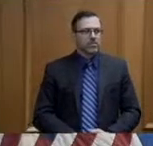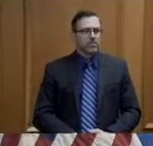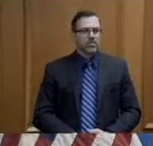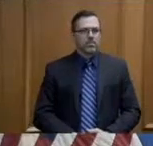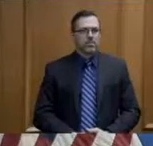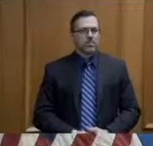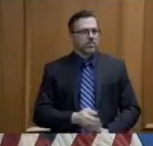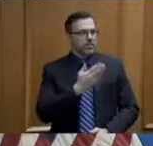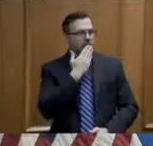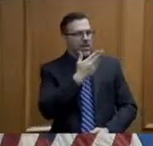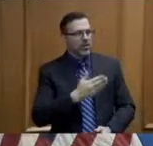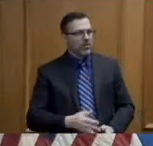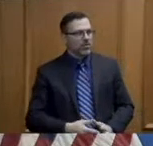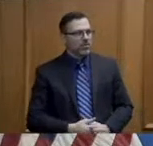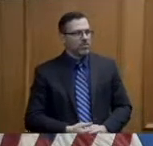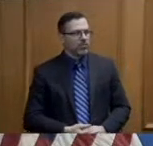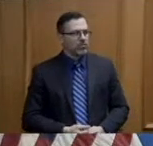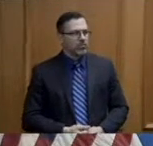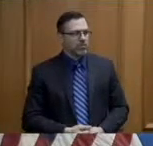Thank you.